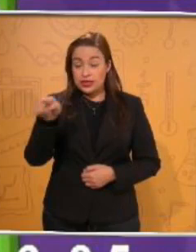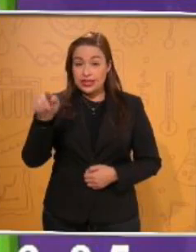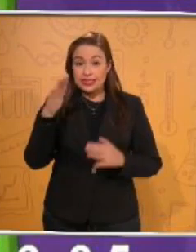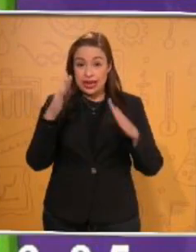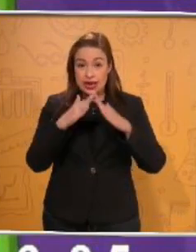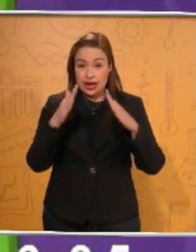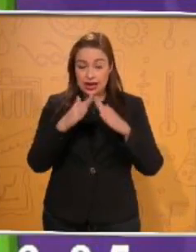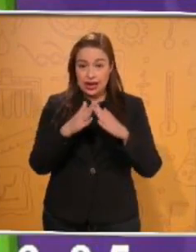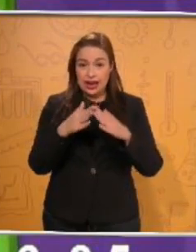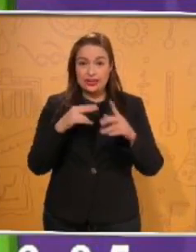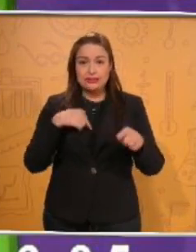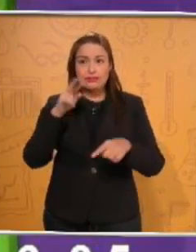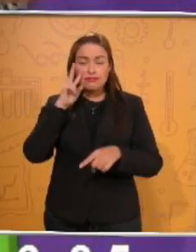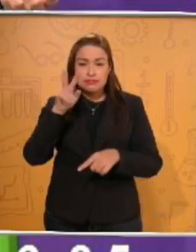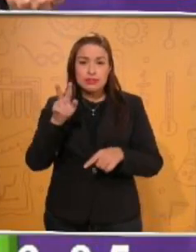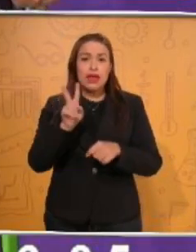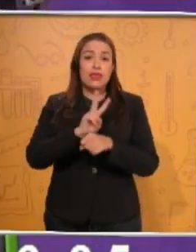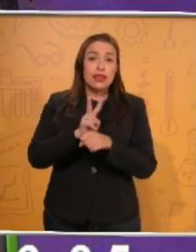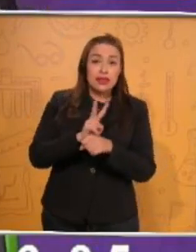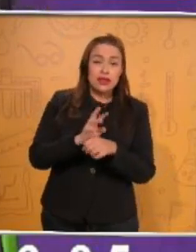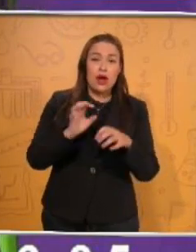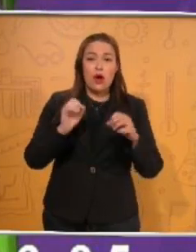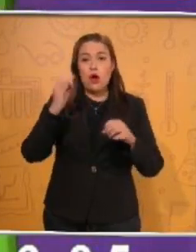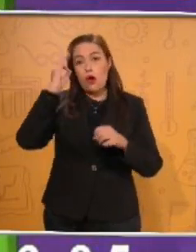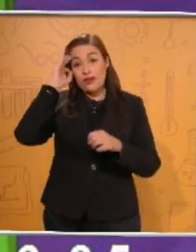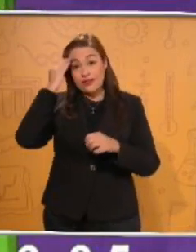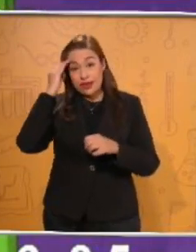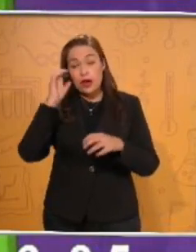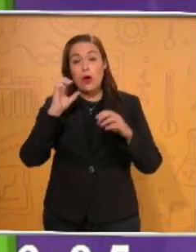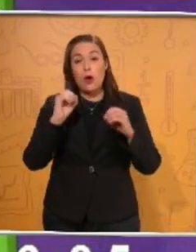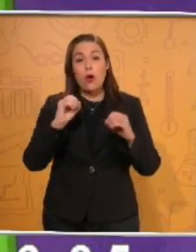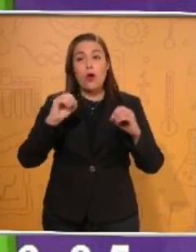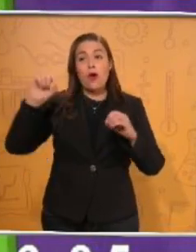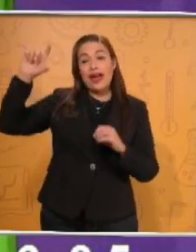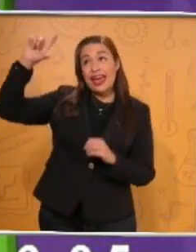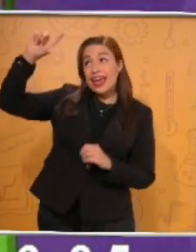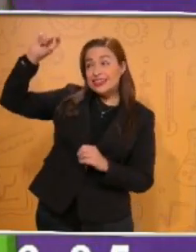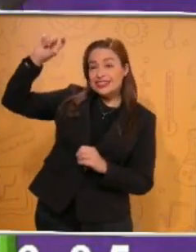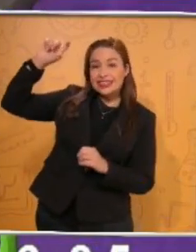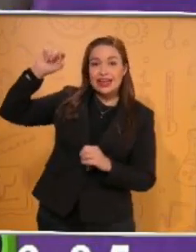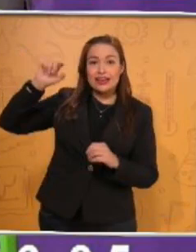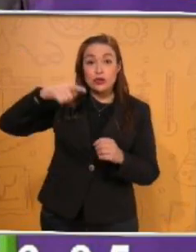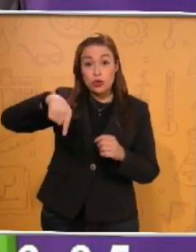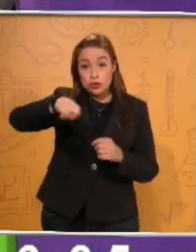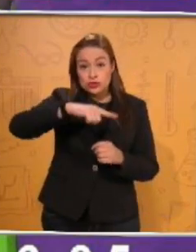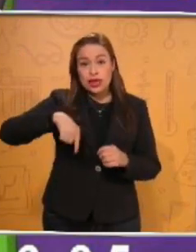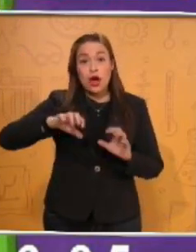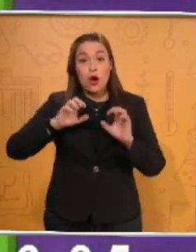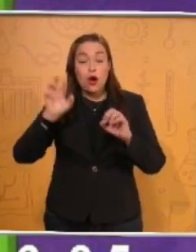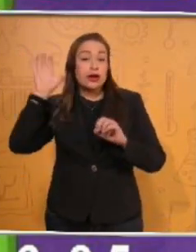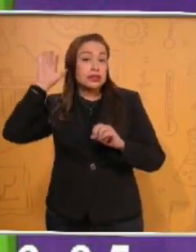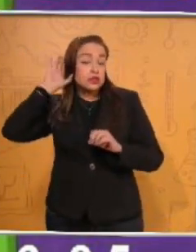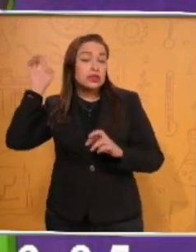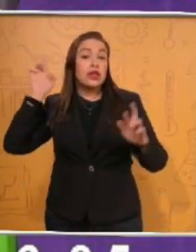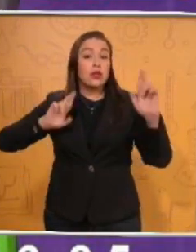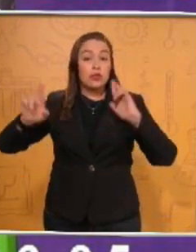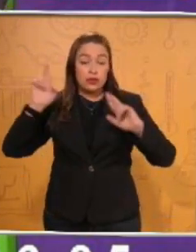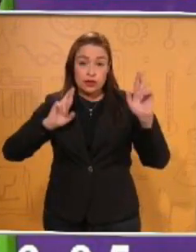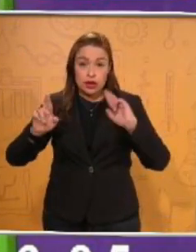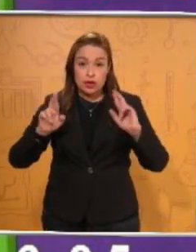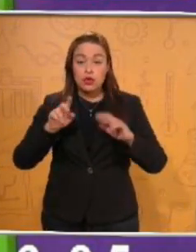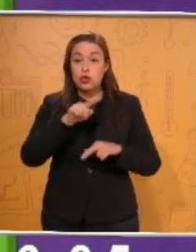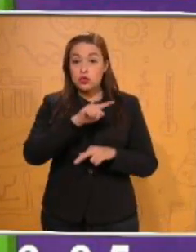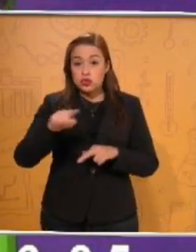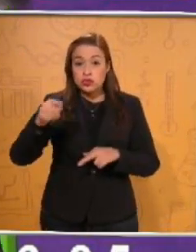the television, with the Facebook, or with the Instagram, or even the radio, you learn that